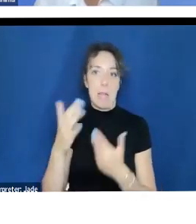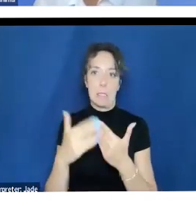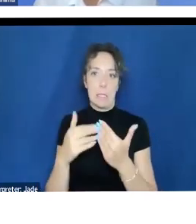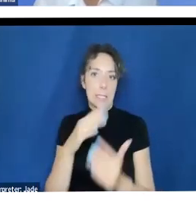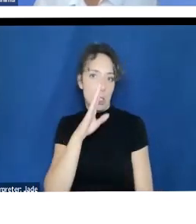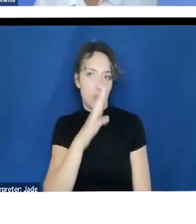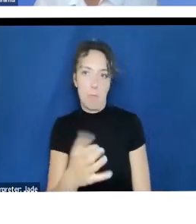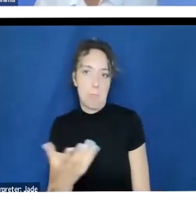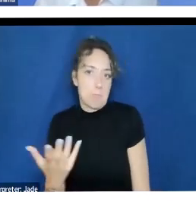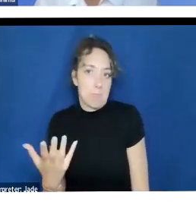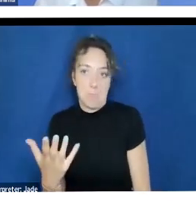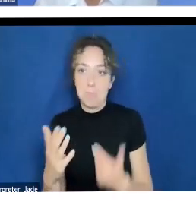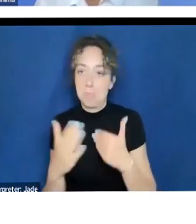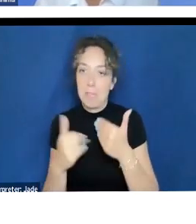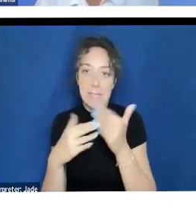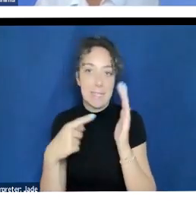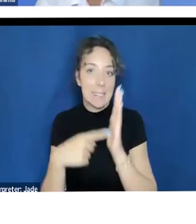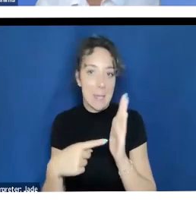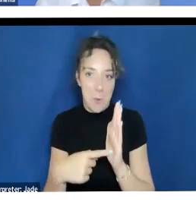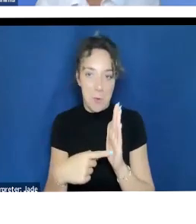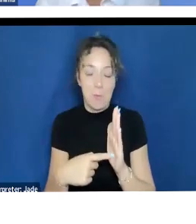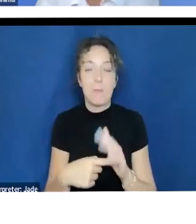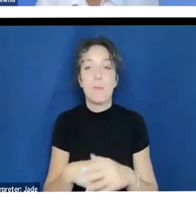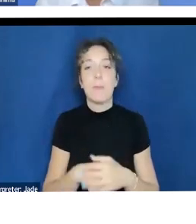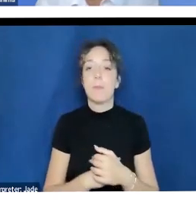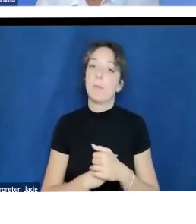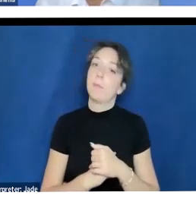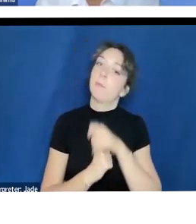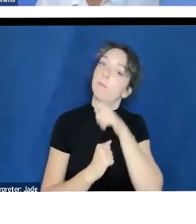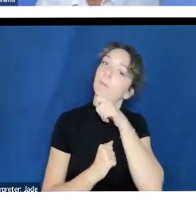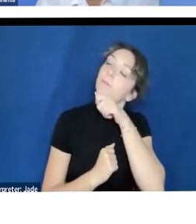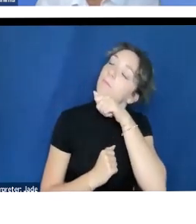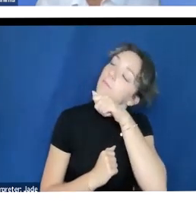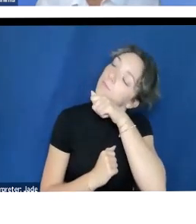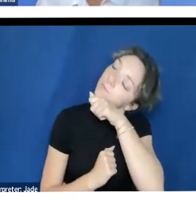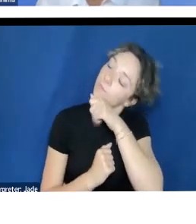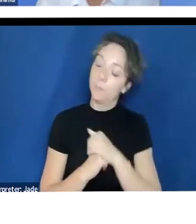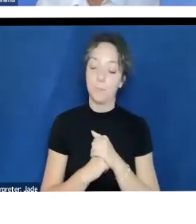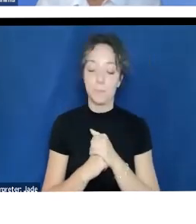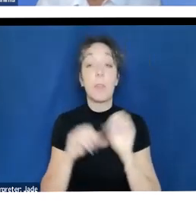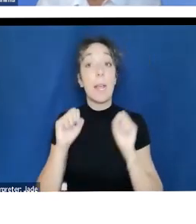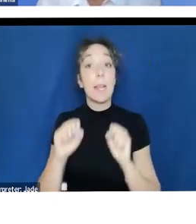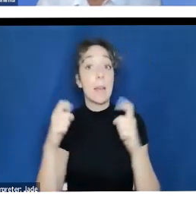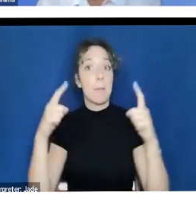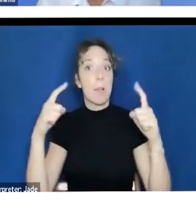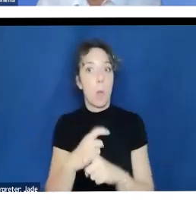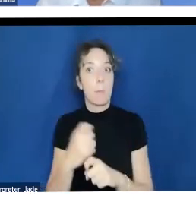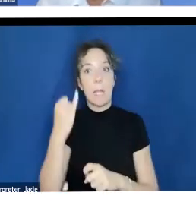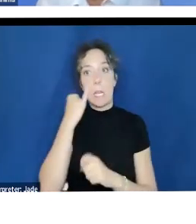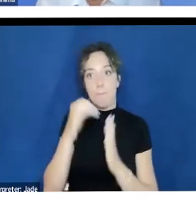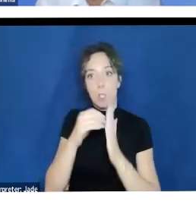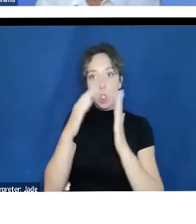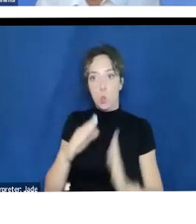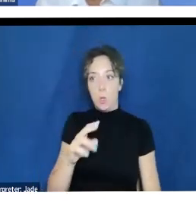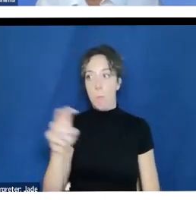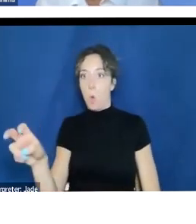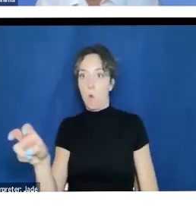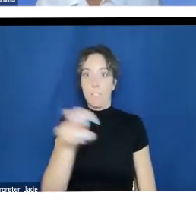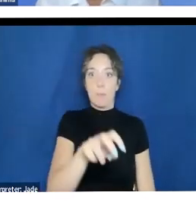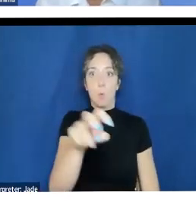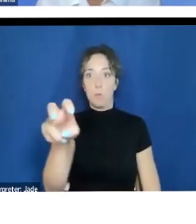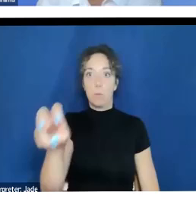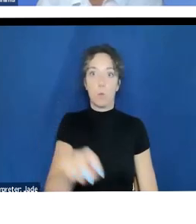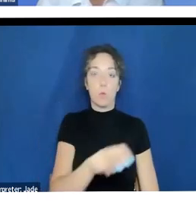straightforward example. It can get complicated depending if the student moves around. So I'm just going to go over one